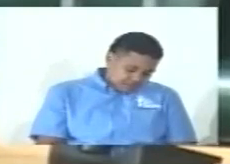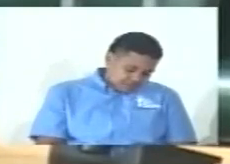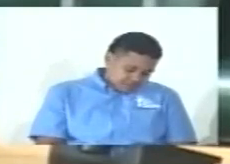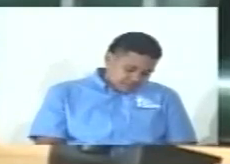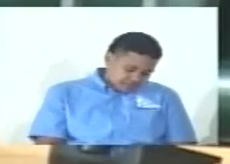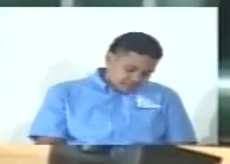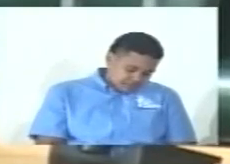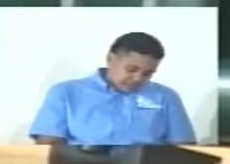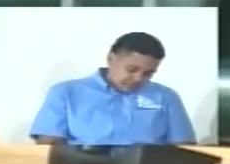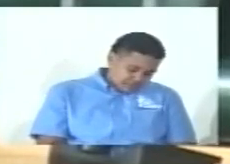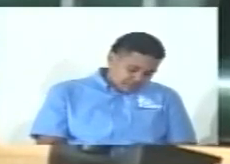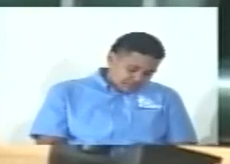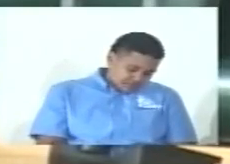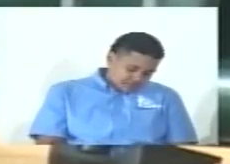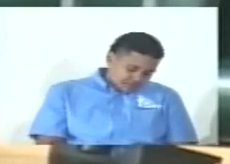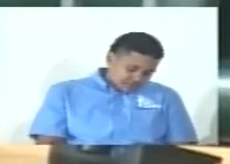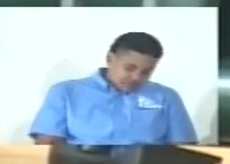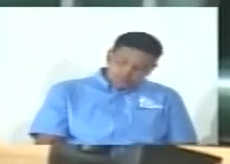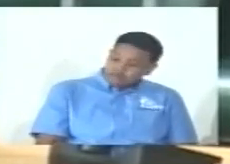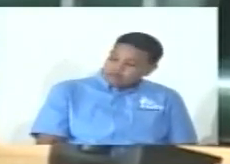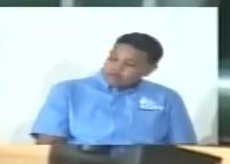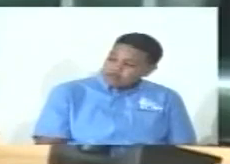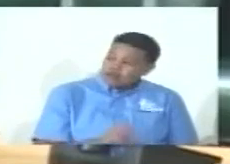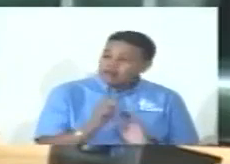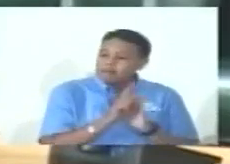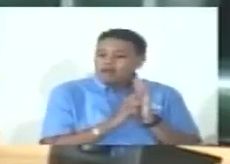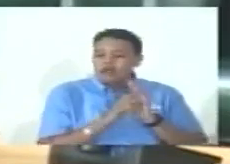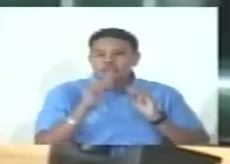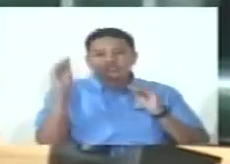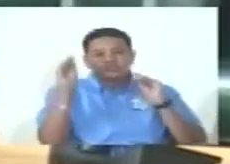motions that would have been tabled and debated.